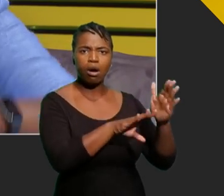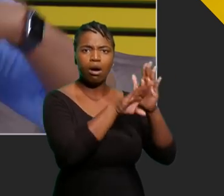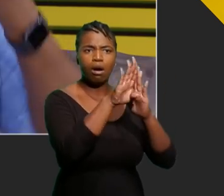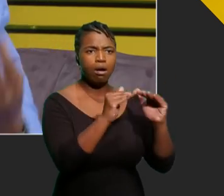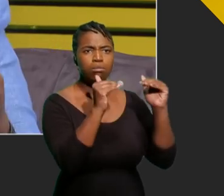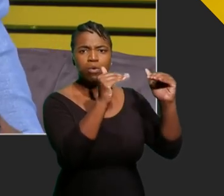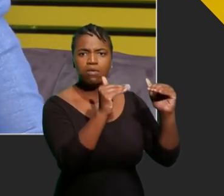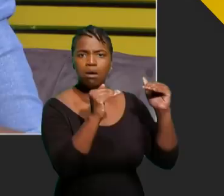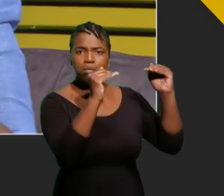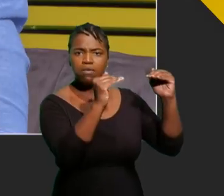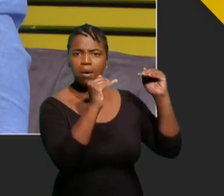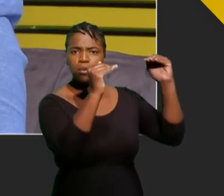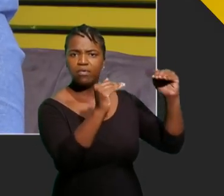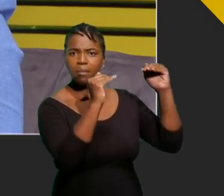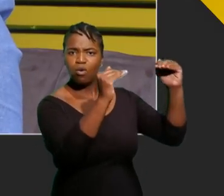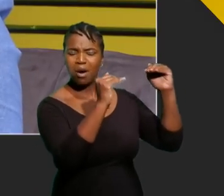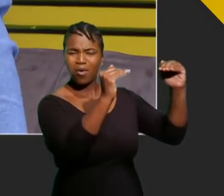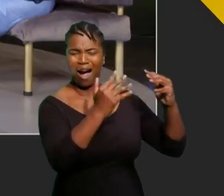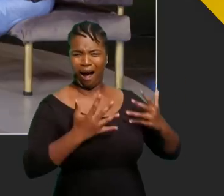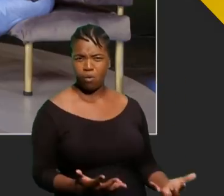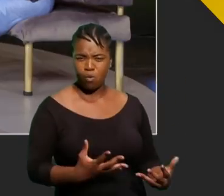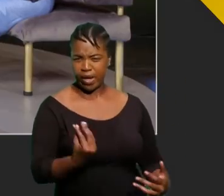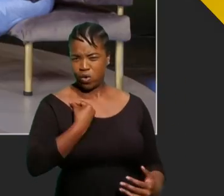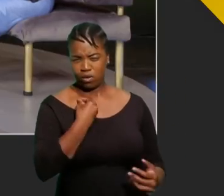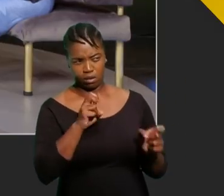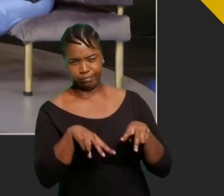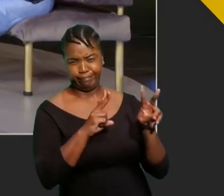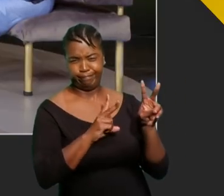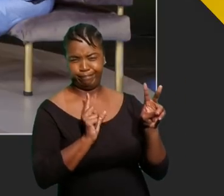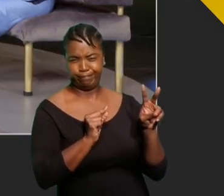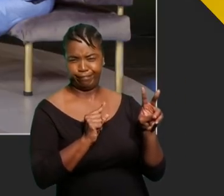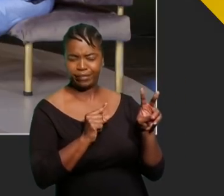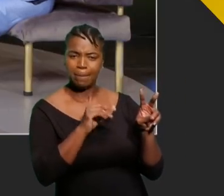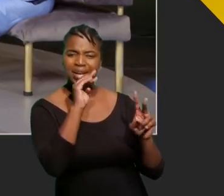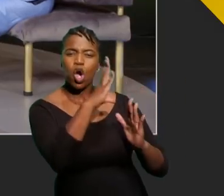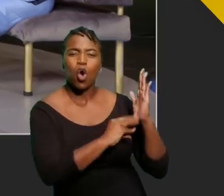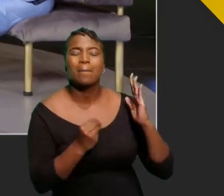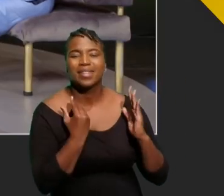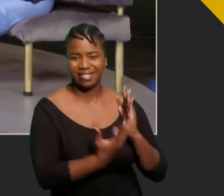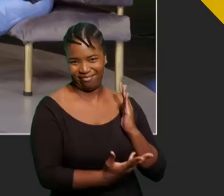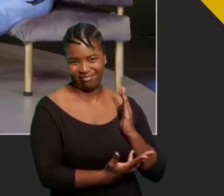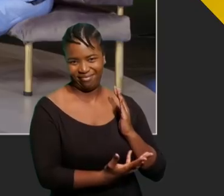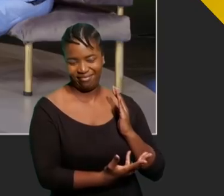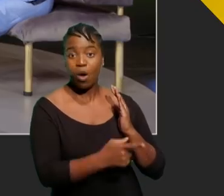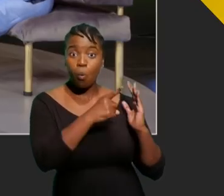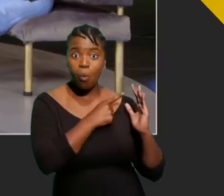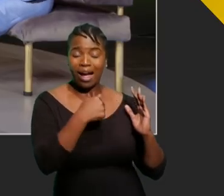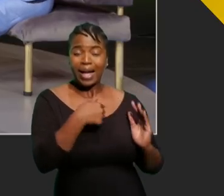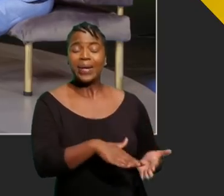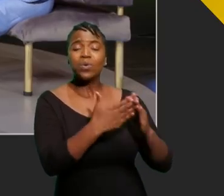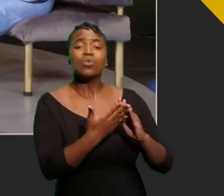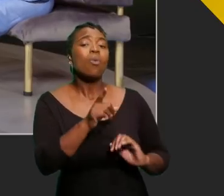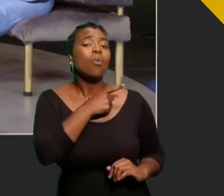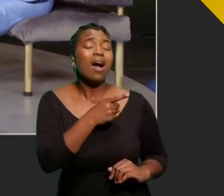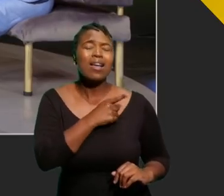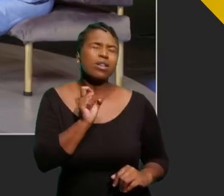la, bakhuphuke, bathole laba abanye abantu abakhuluma ngezinto abayifunayo, lezinto abayifunayo bona njengomphakathi, ngoba